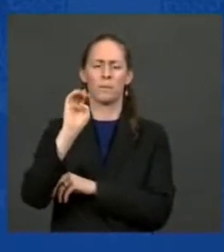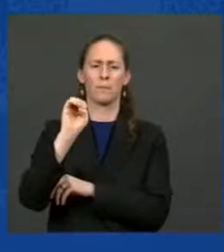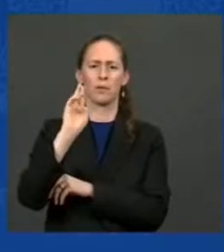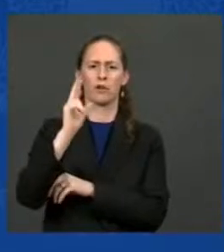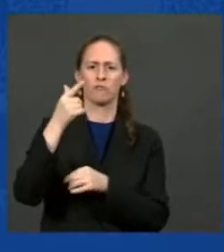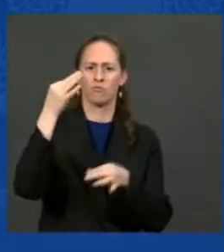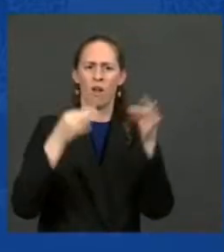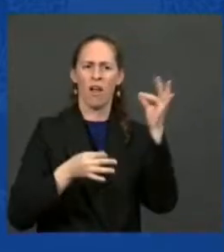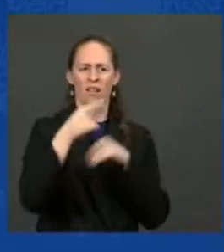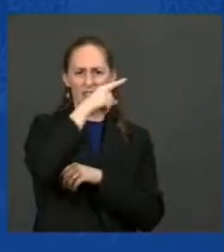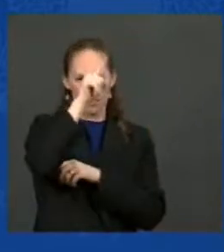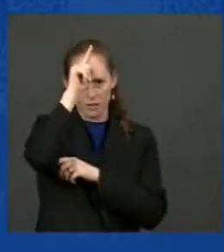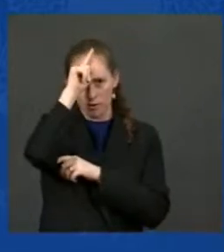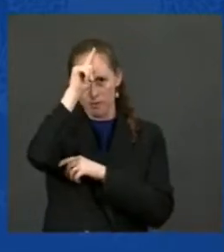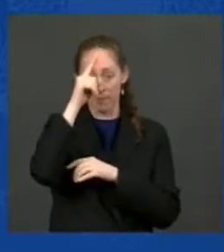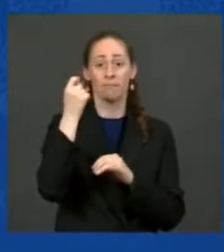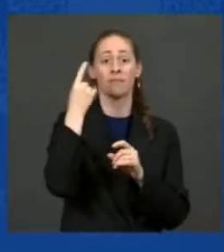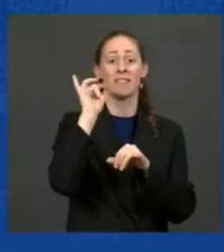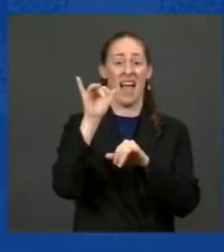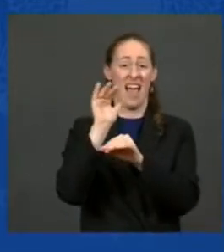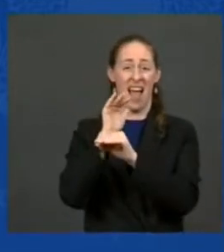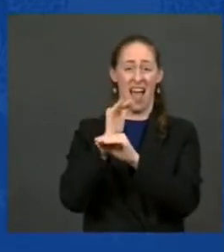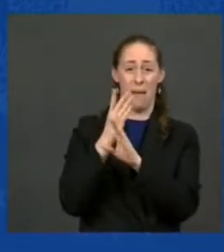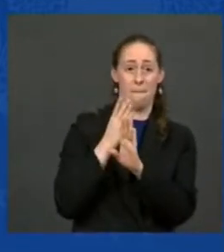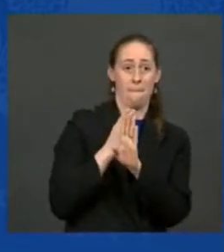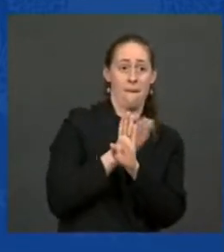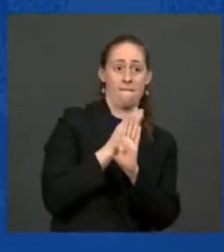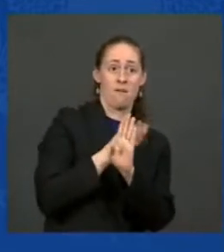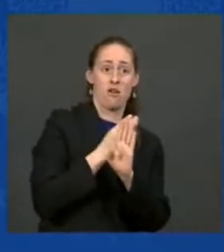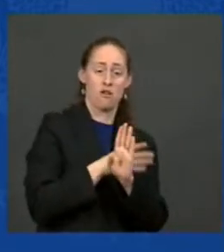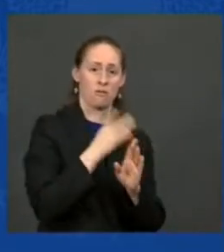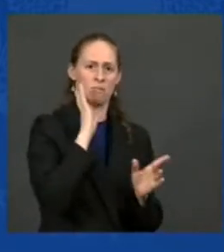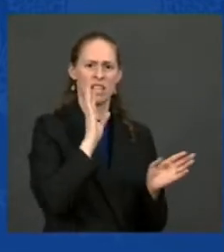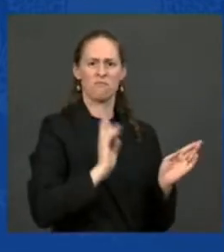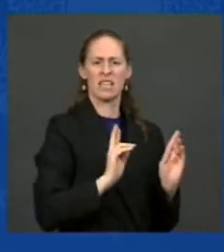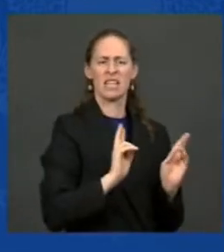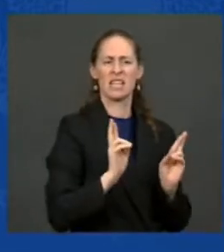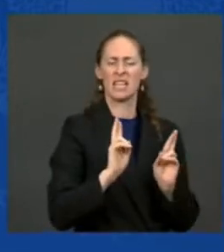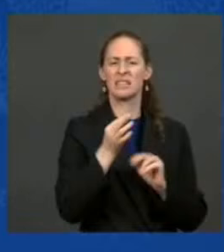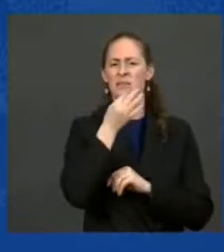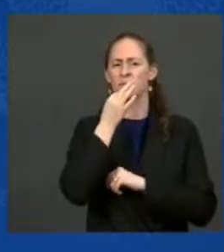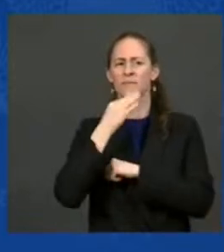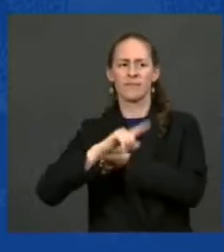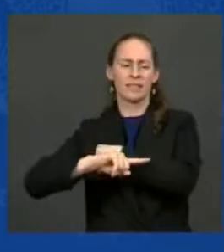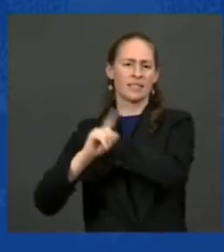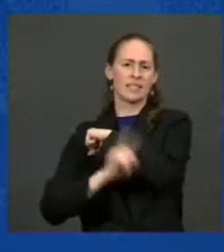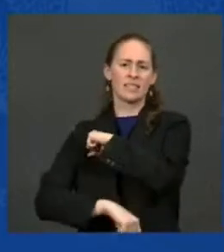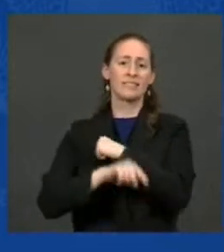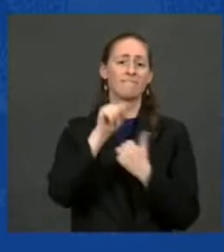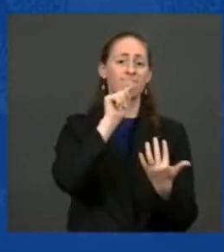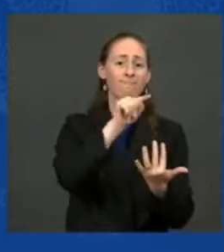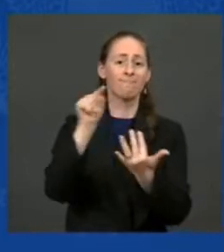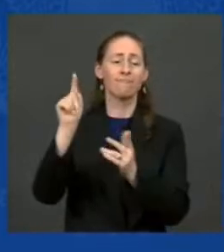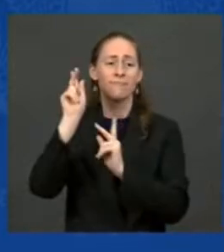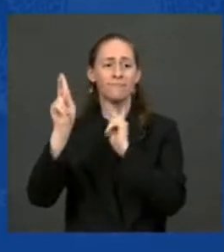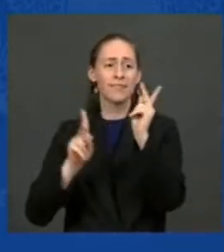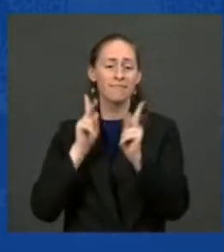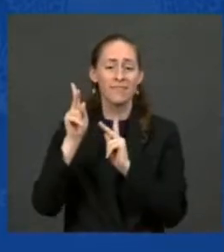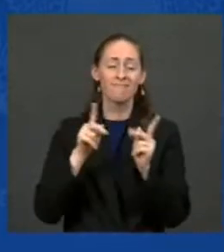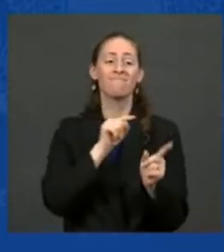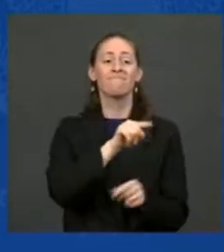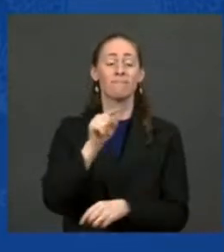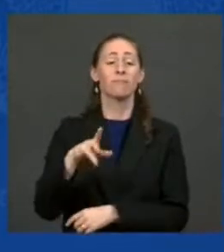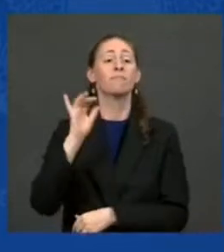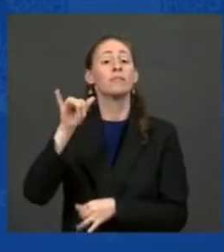four Allied nations, the United States, Great Britain, France, and the Soviet Union, had concluded only 2 weeks earlier on October